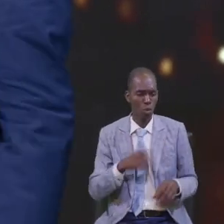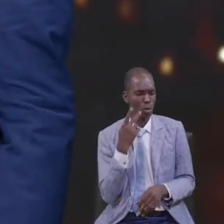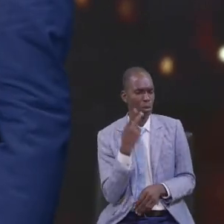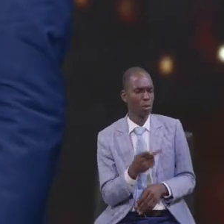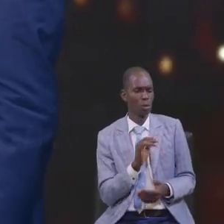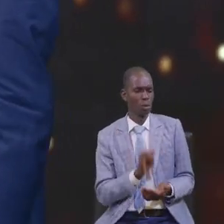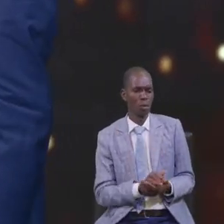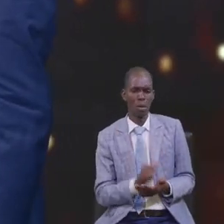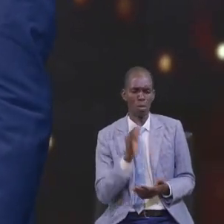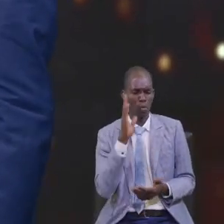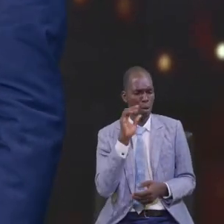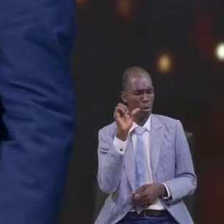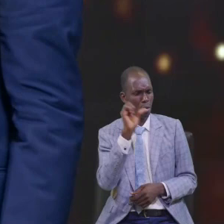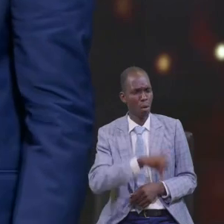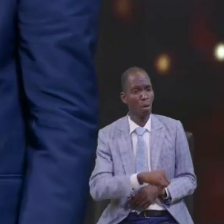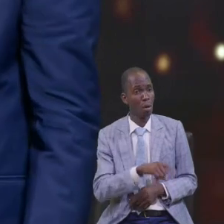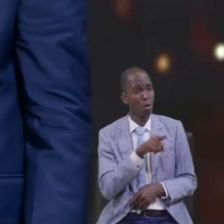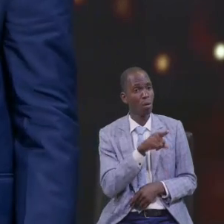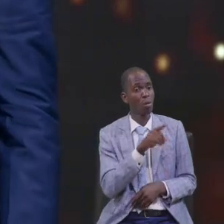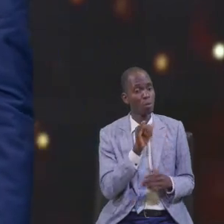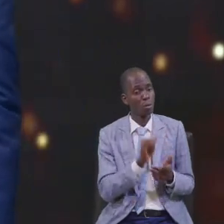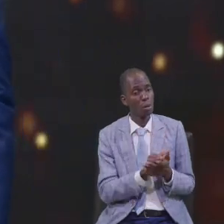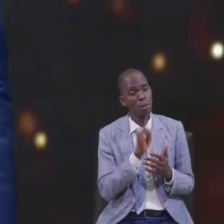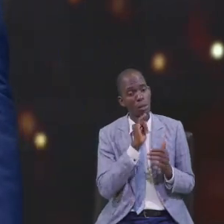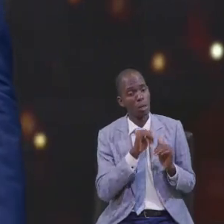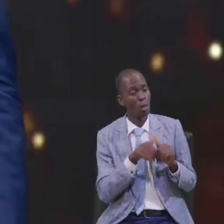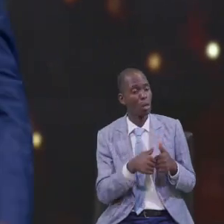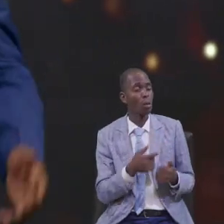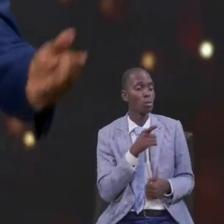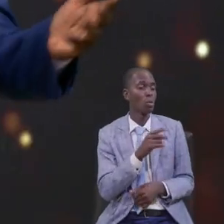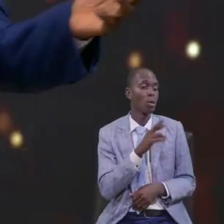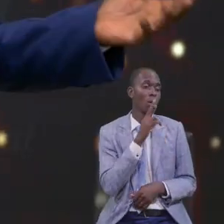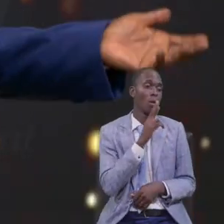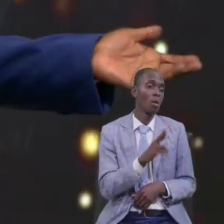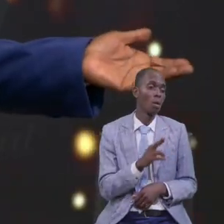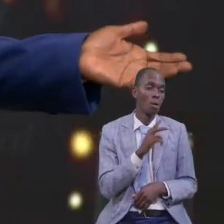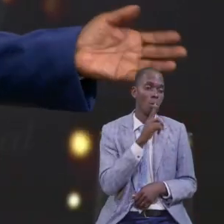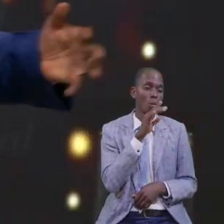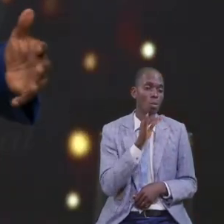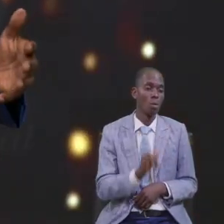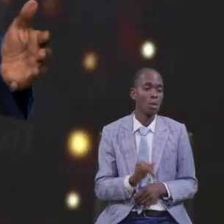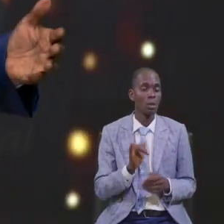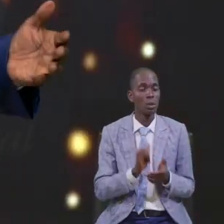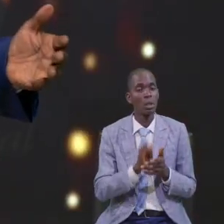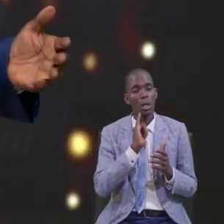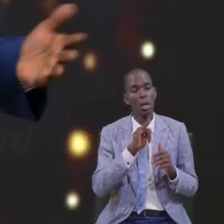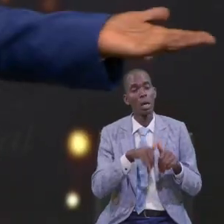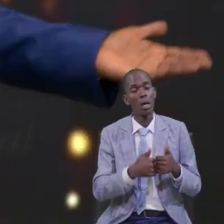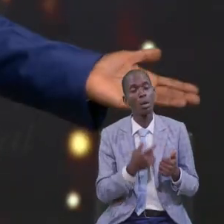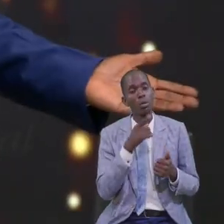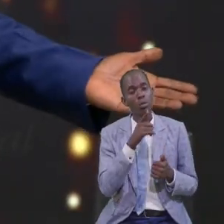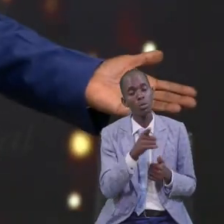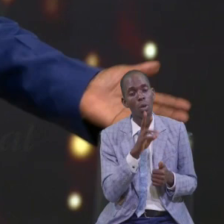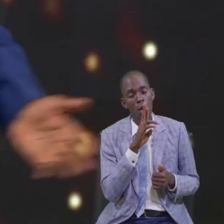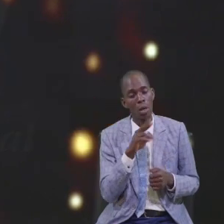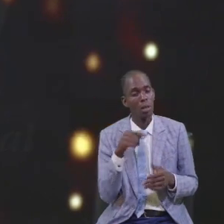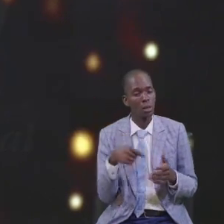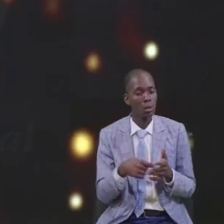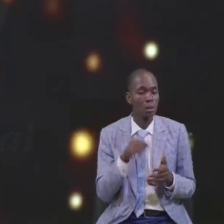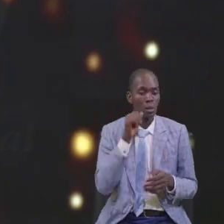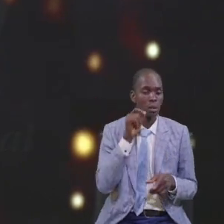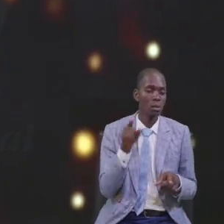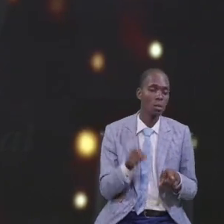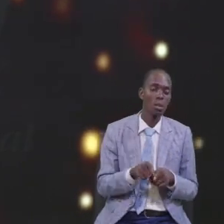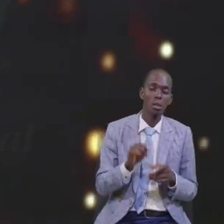say, so that's how, you know, that brother is. That's how that sister is.